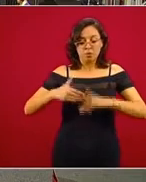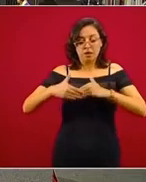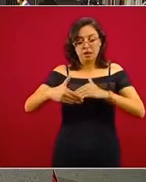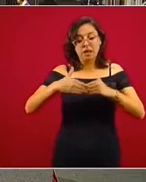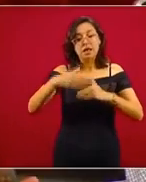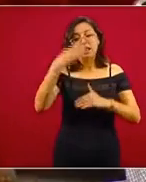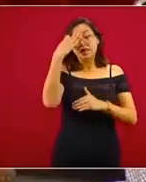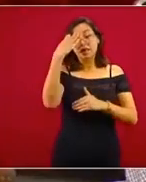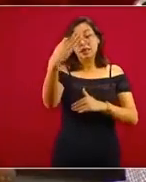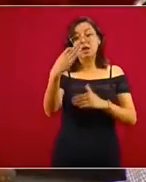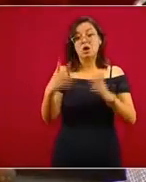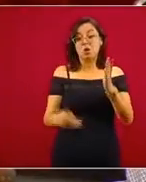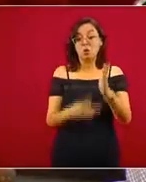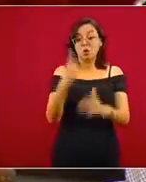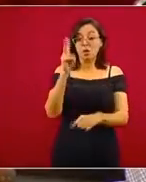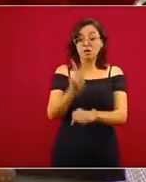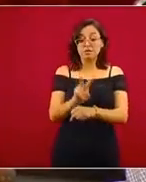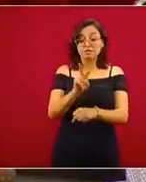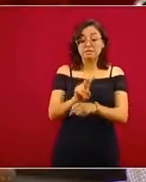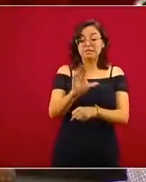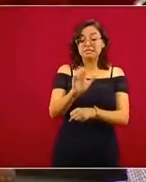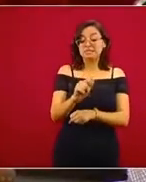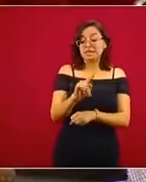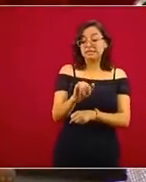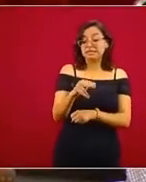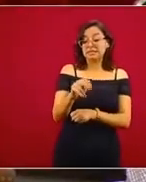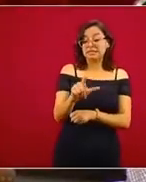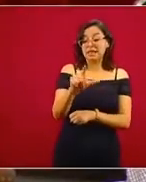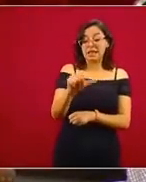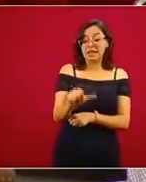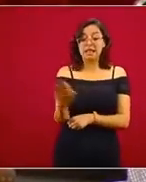Okay, now about this stepped